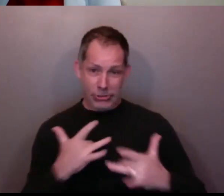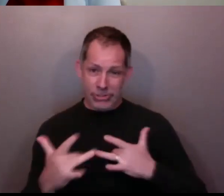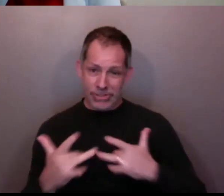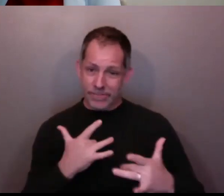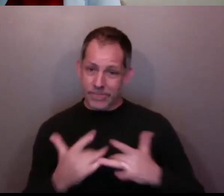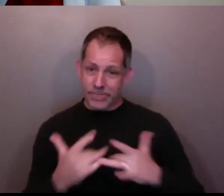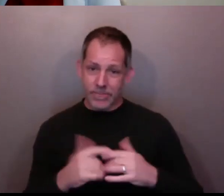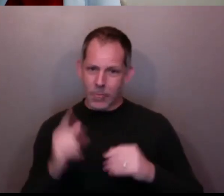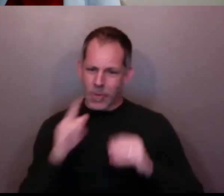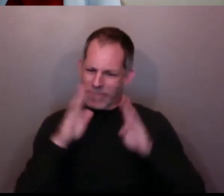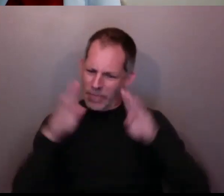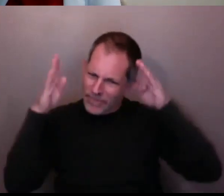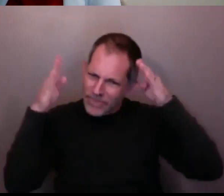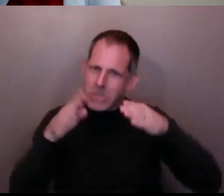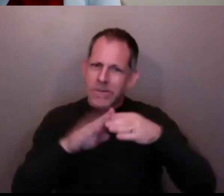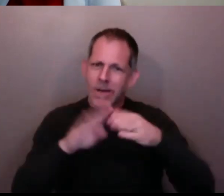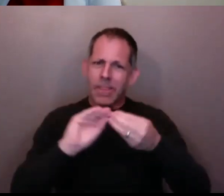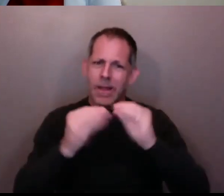watch. But